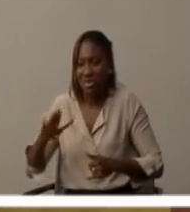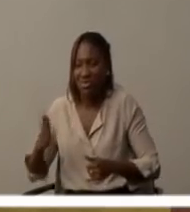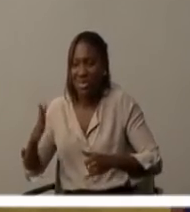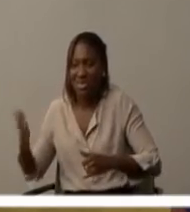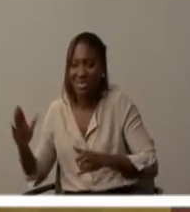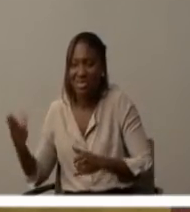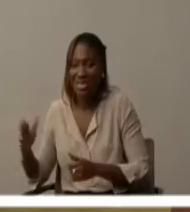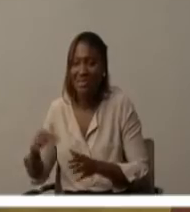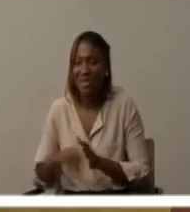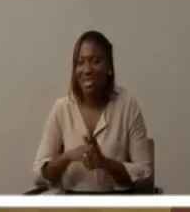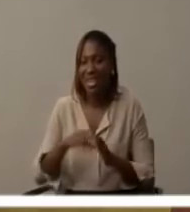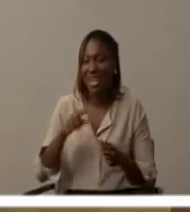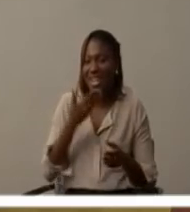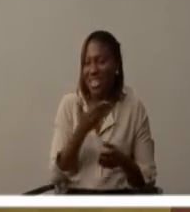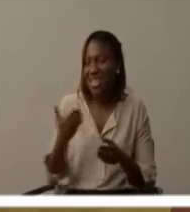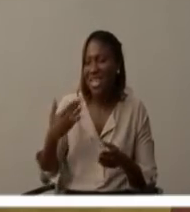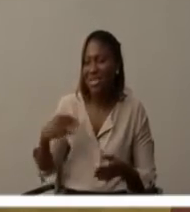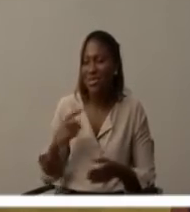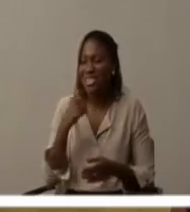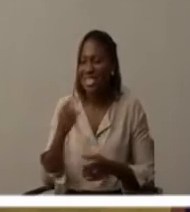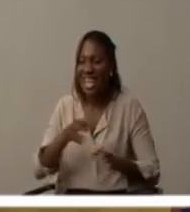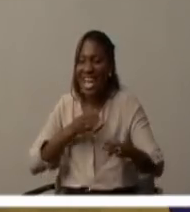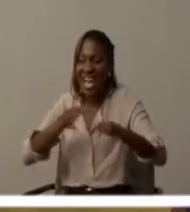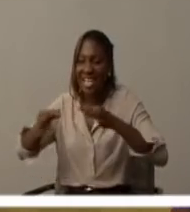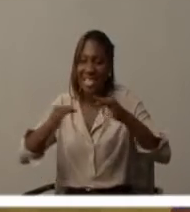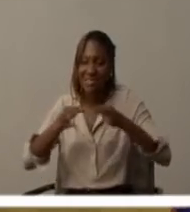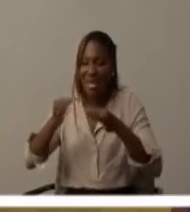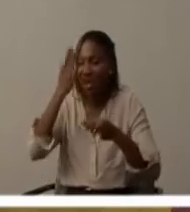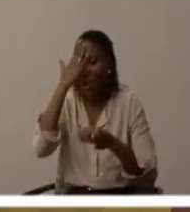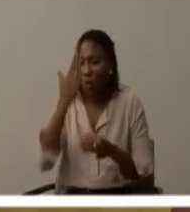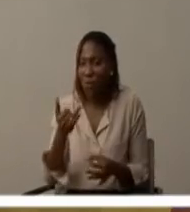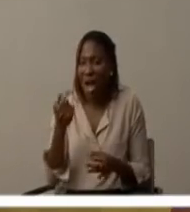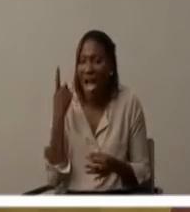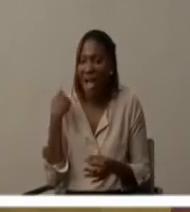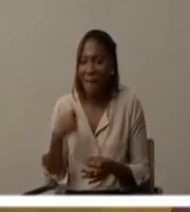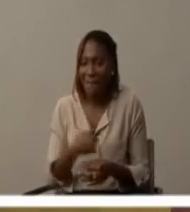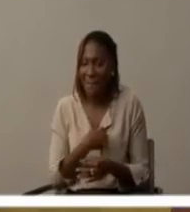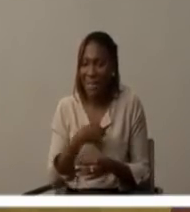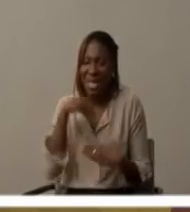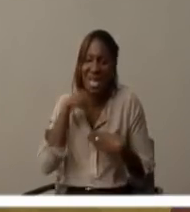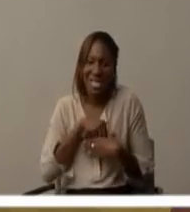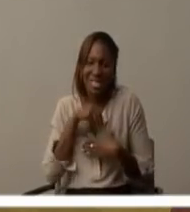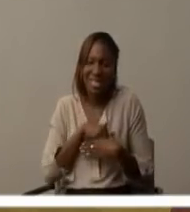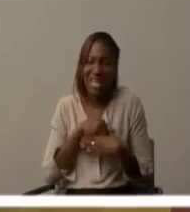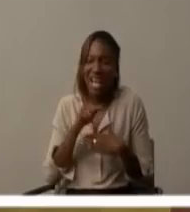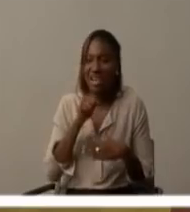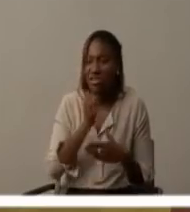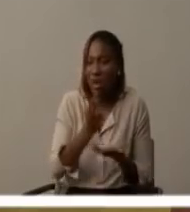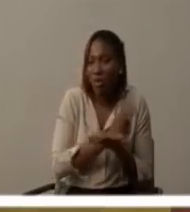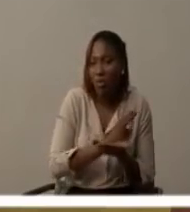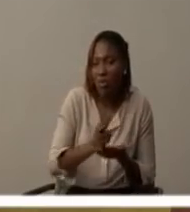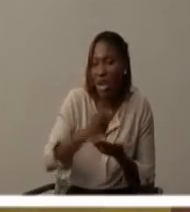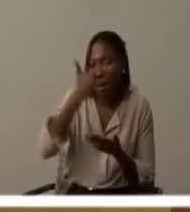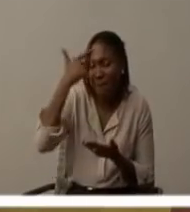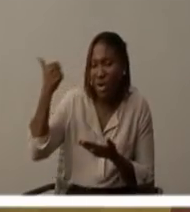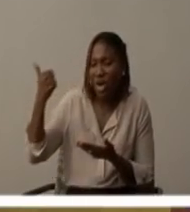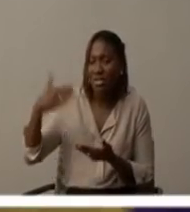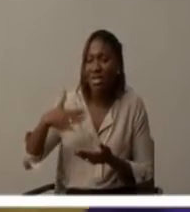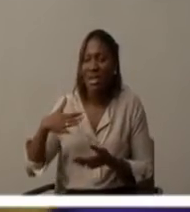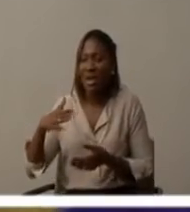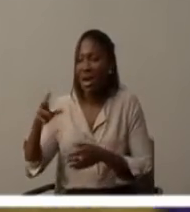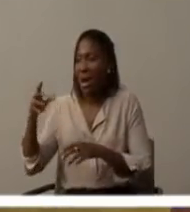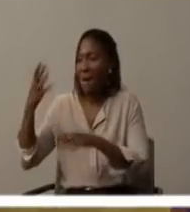monuments to explain to other people why we cannot grow up, why we cannot be different, and why we cannot become holy, and why we cannot become saints.